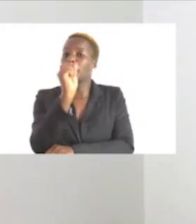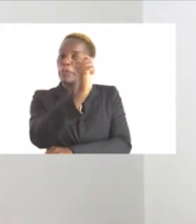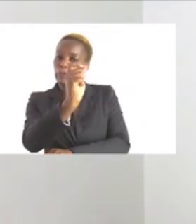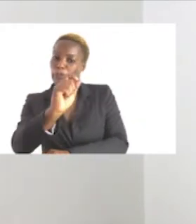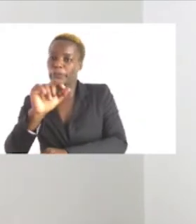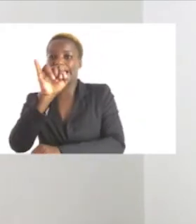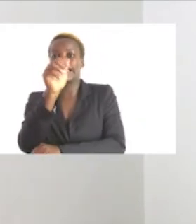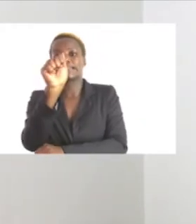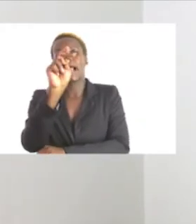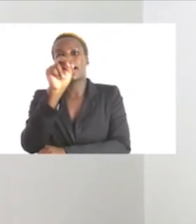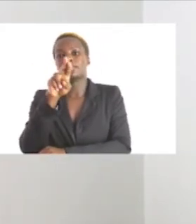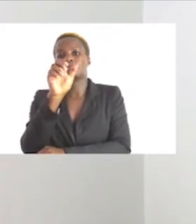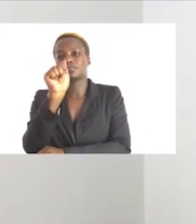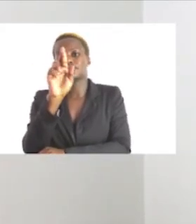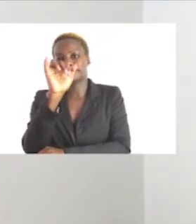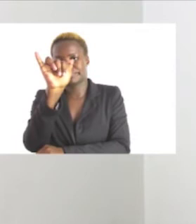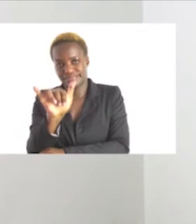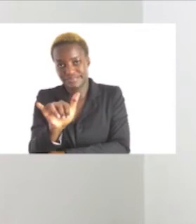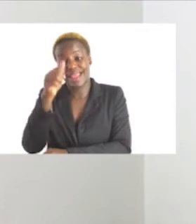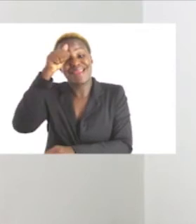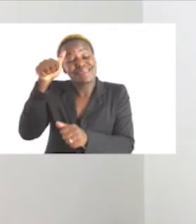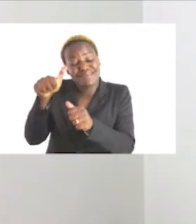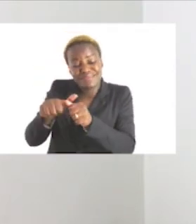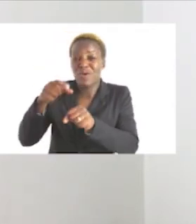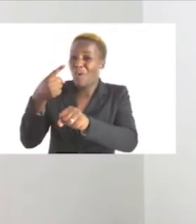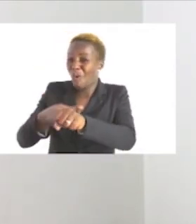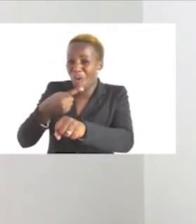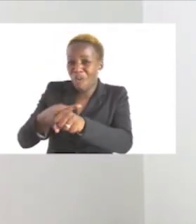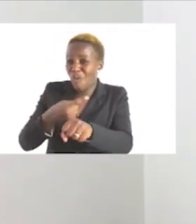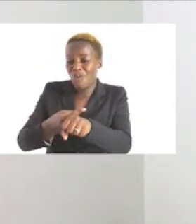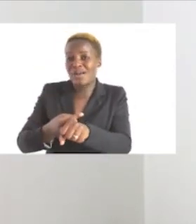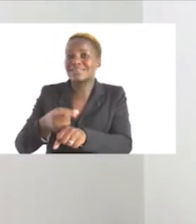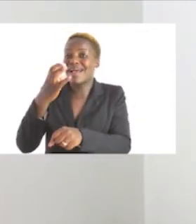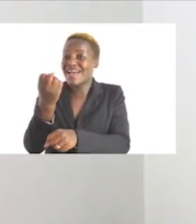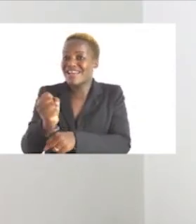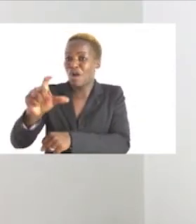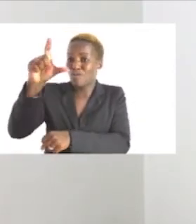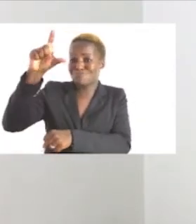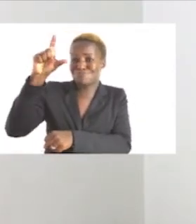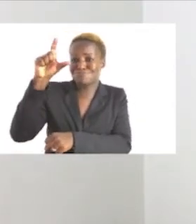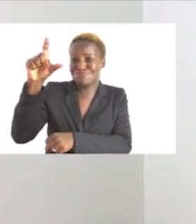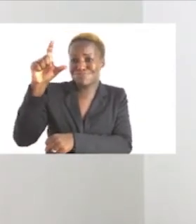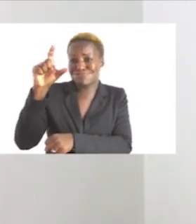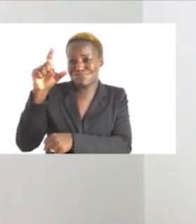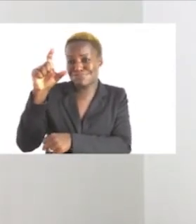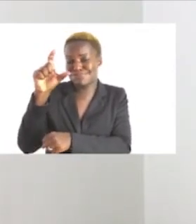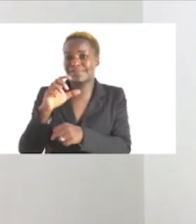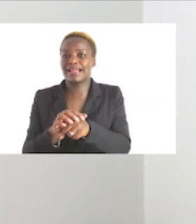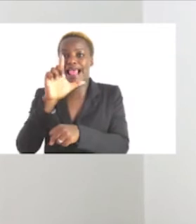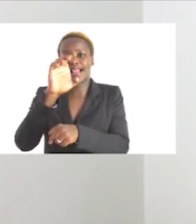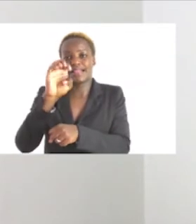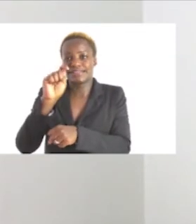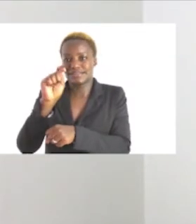January. And remember, the months of the year always starts also with a capital letter. Don't forget that. And then we have